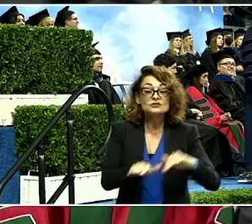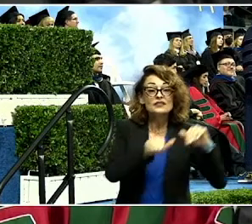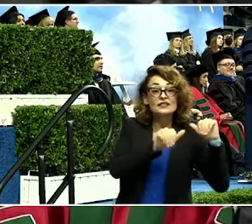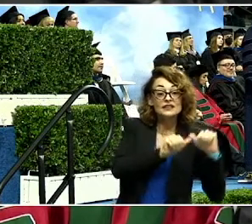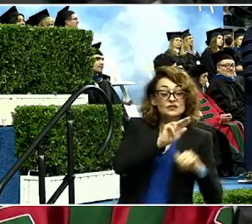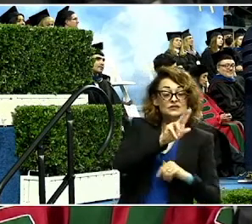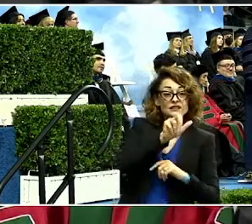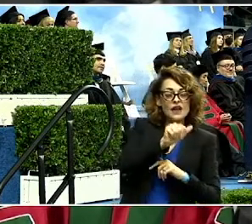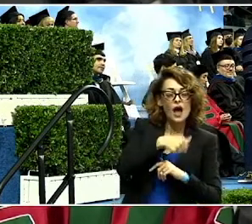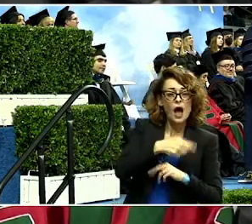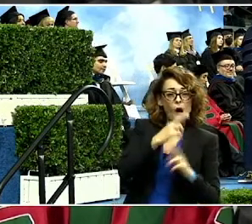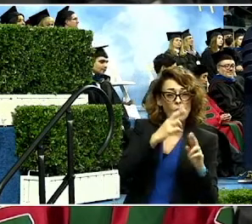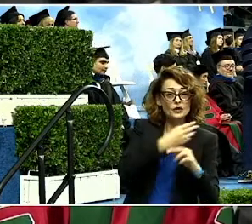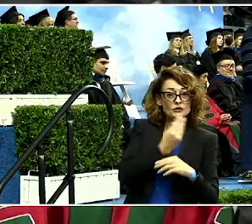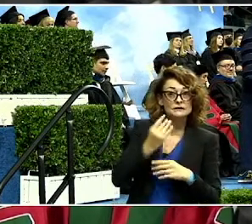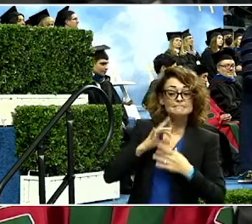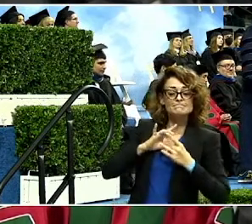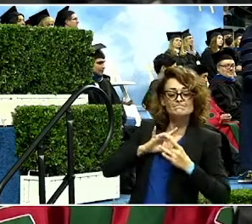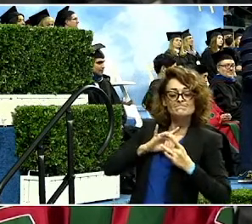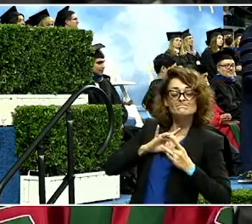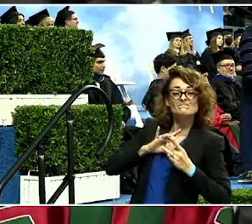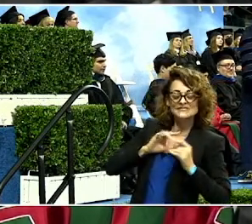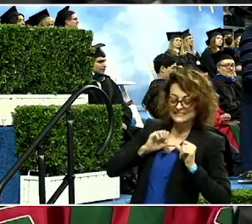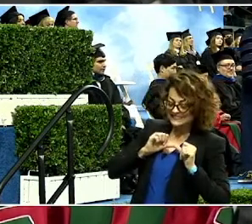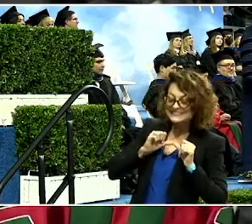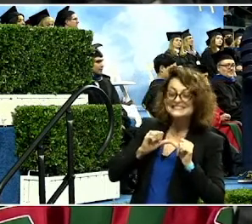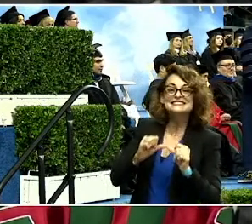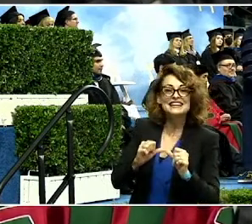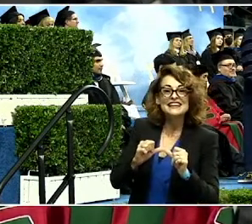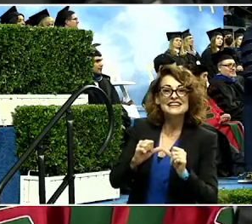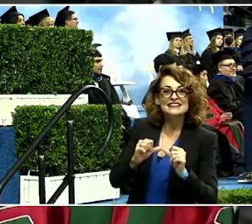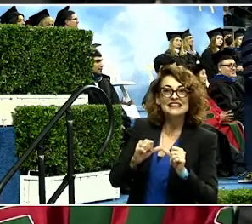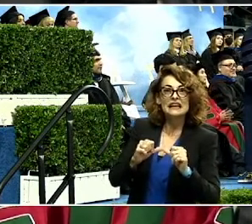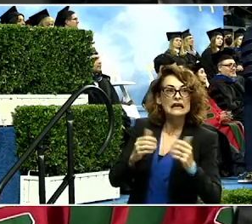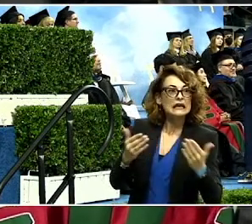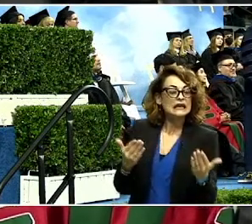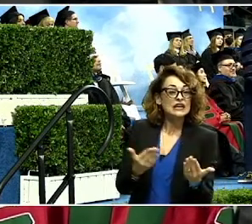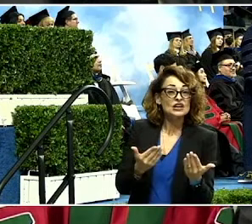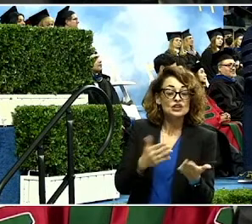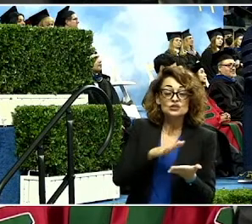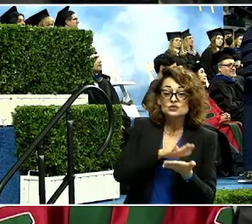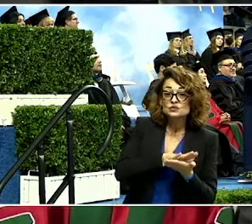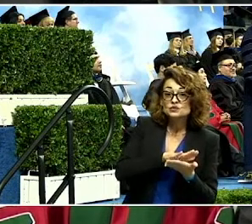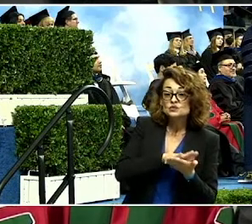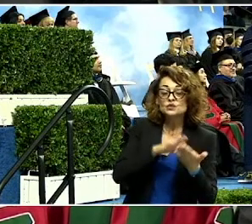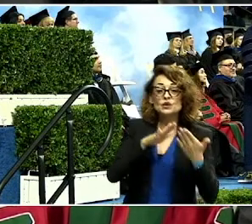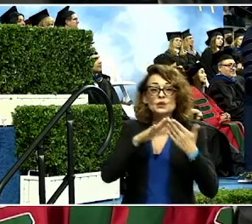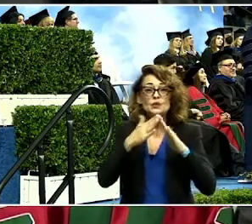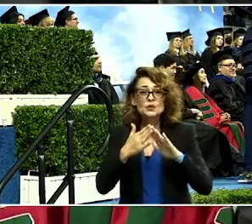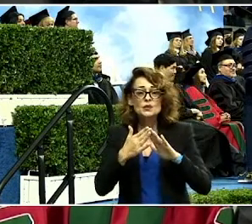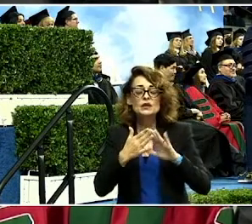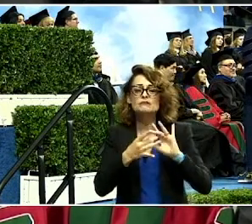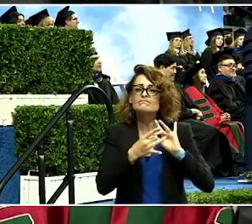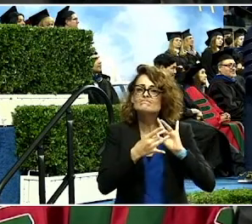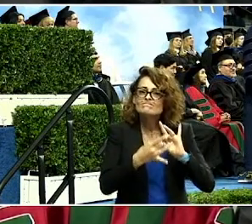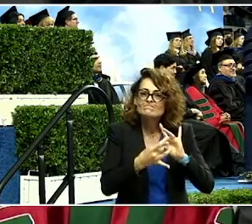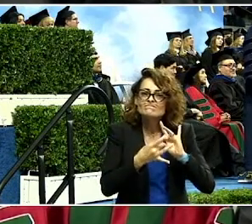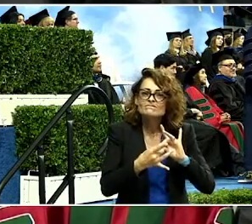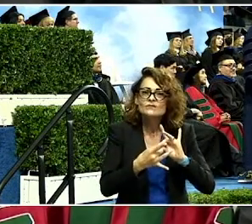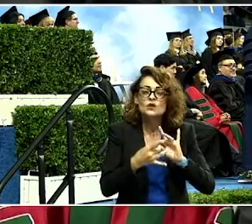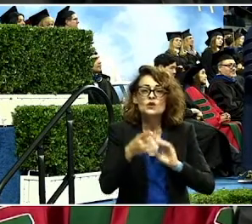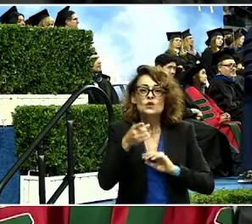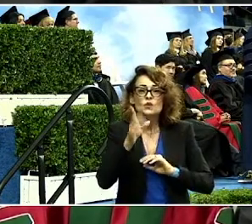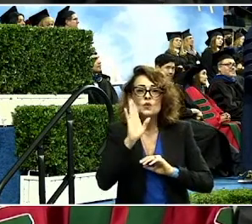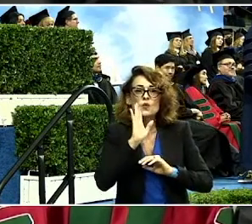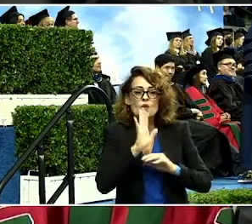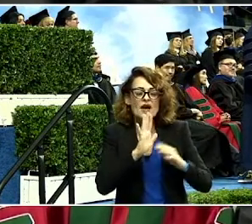retain the ties that bind you here to this institution and to this community. So you will leave a group of